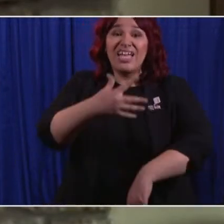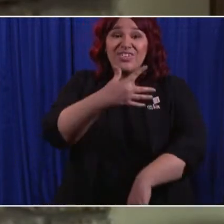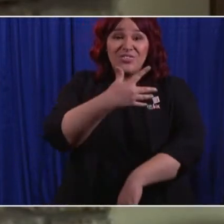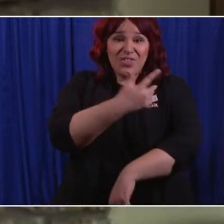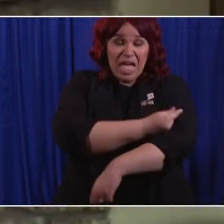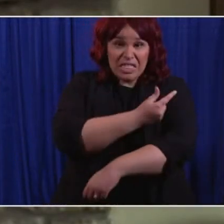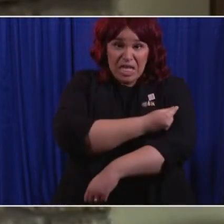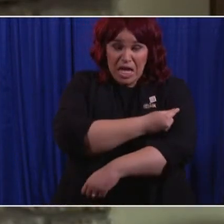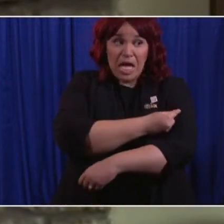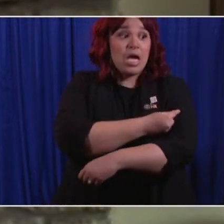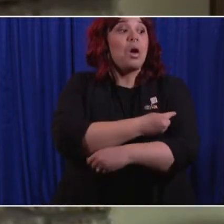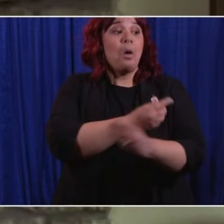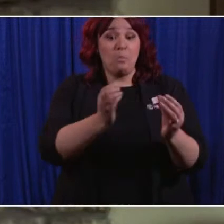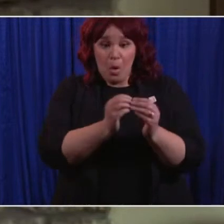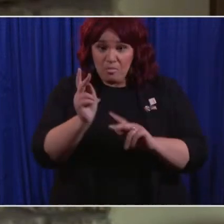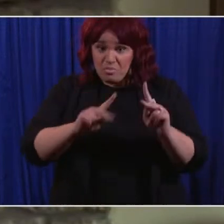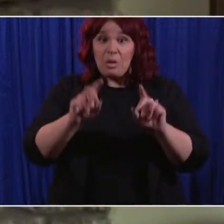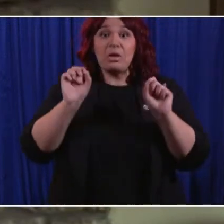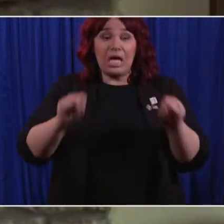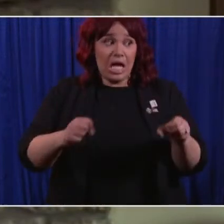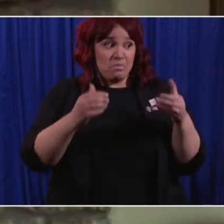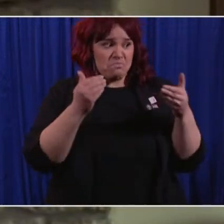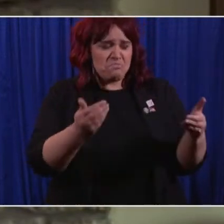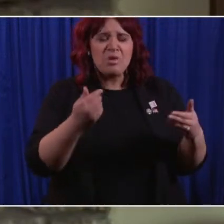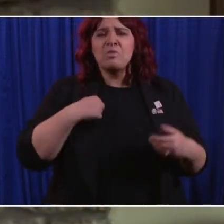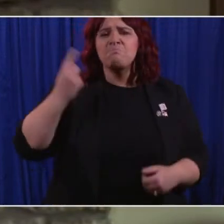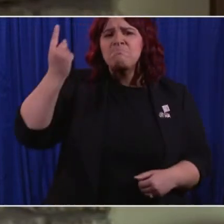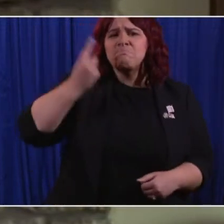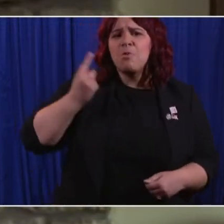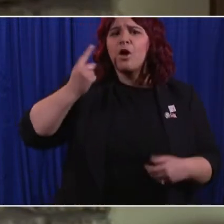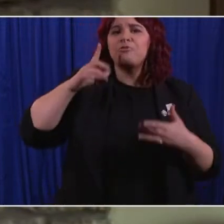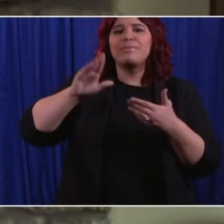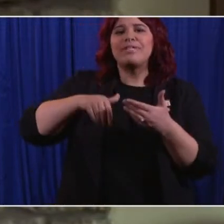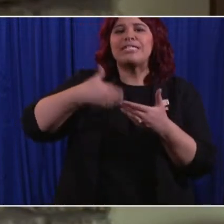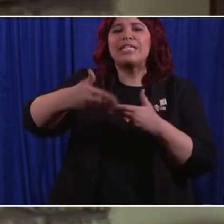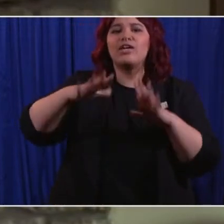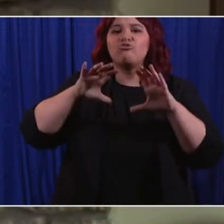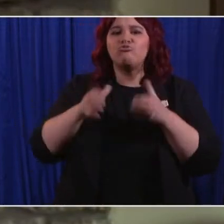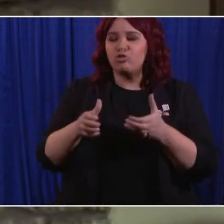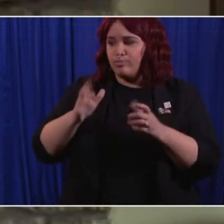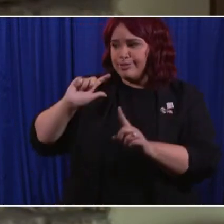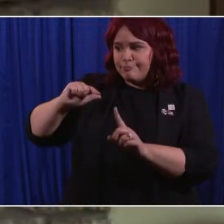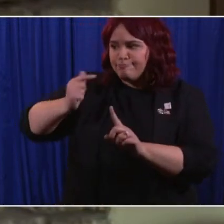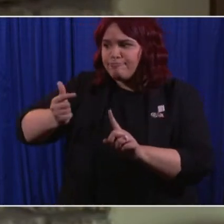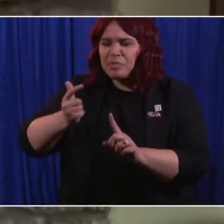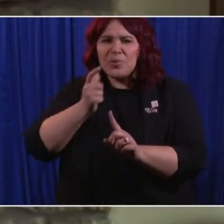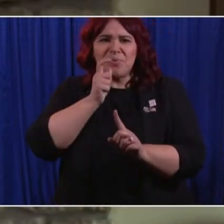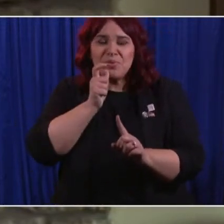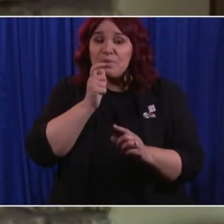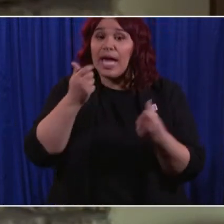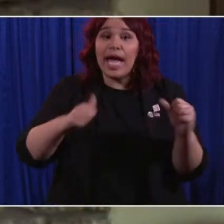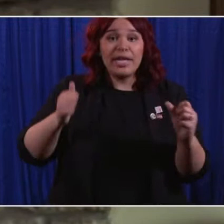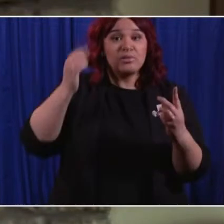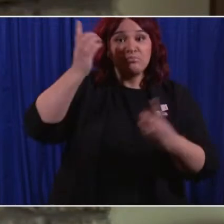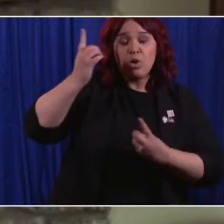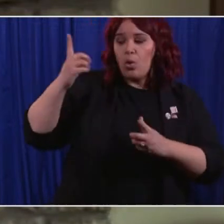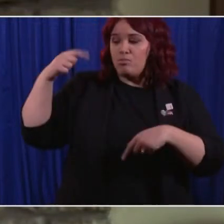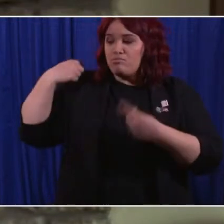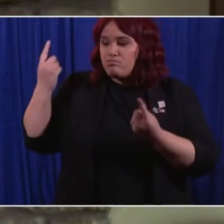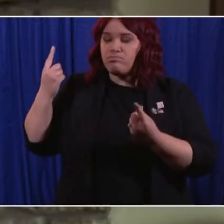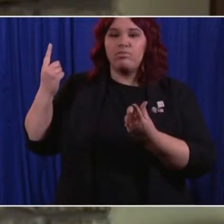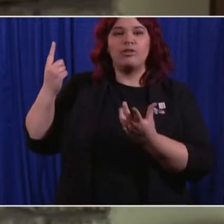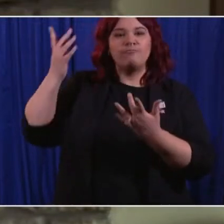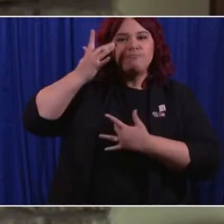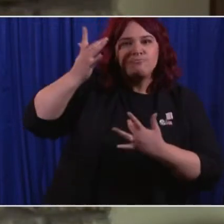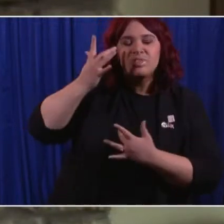what are some other medical conditions or comorbidities that you're looking at including in upcoming phases? Other states have chosen to prioritize things like